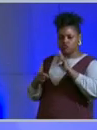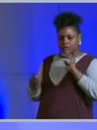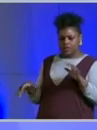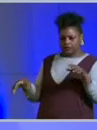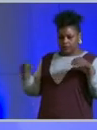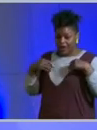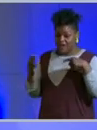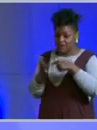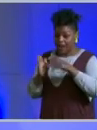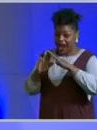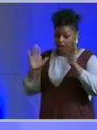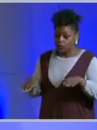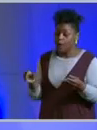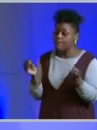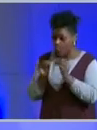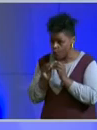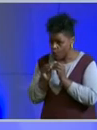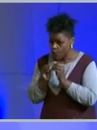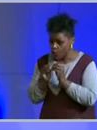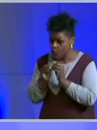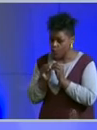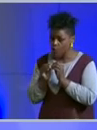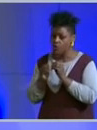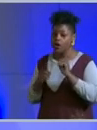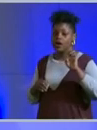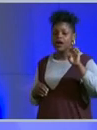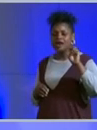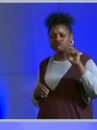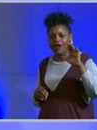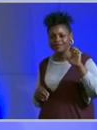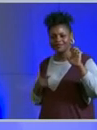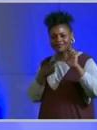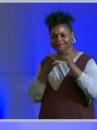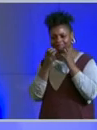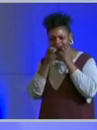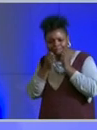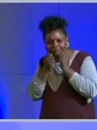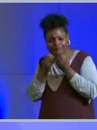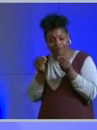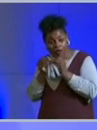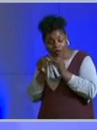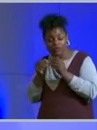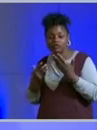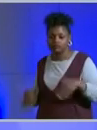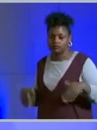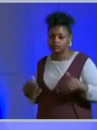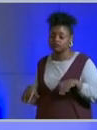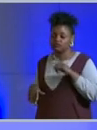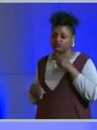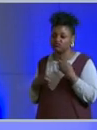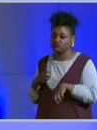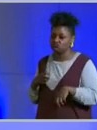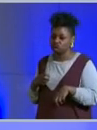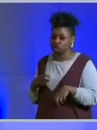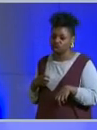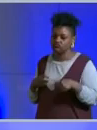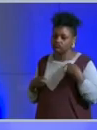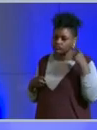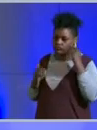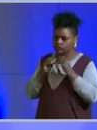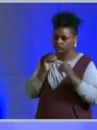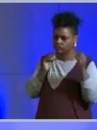more. This is a regional issue. It is something that not only have we started to hear more and